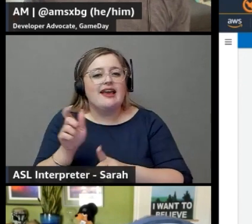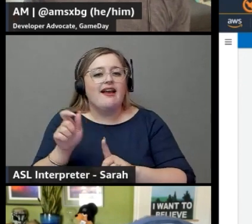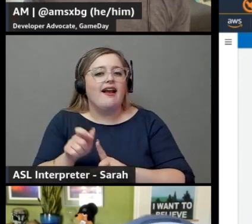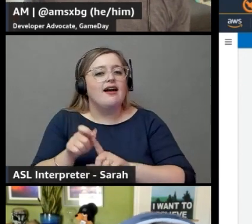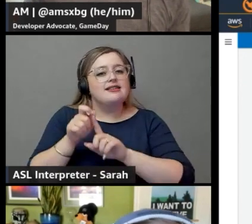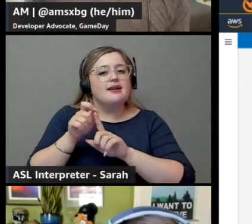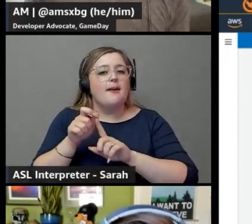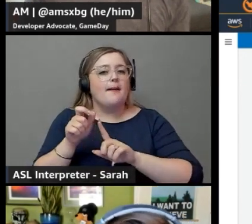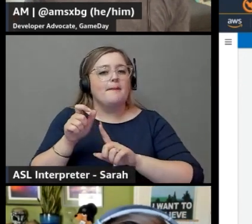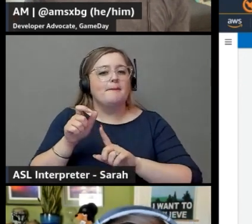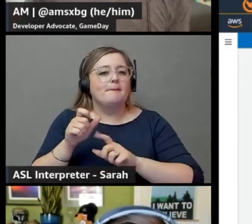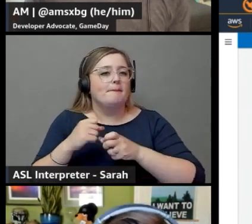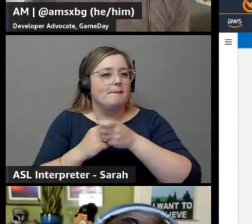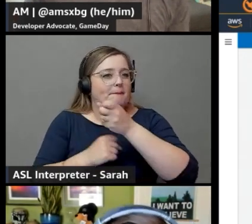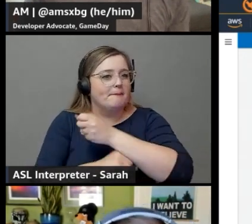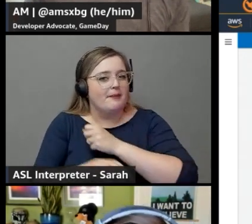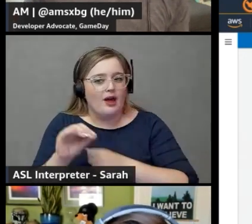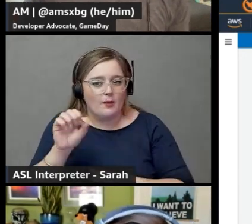customized underlying operating system.